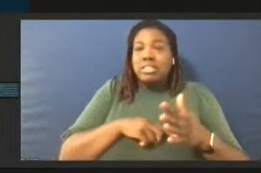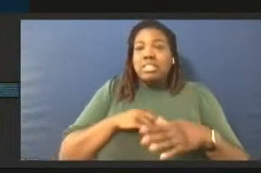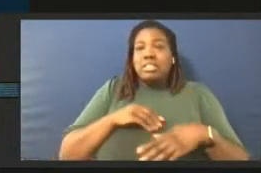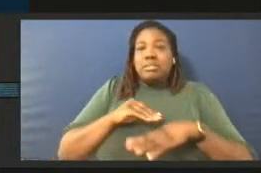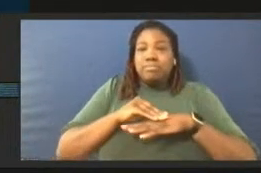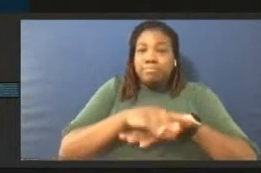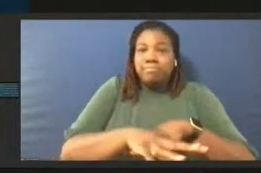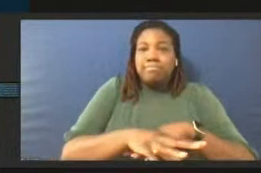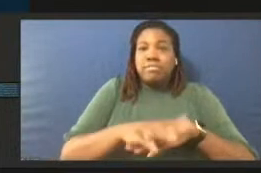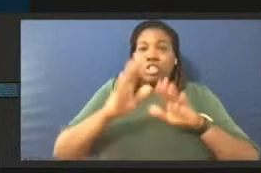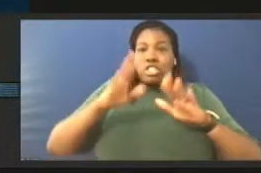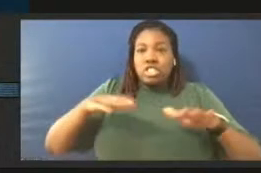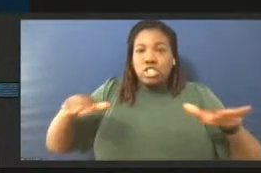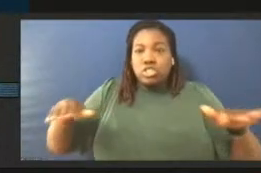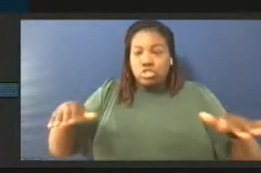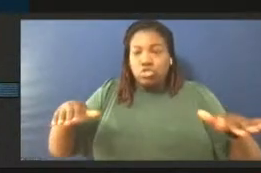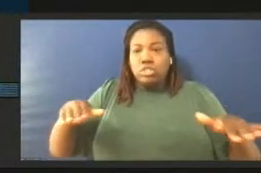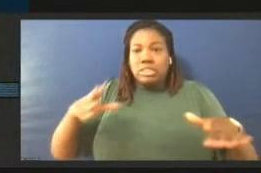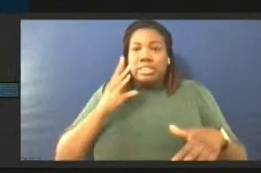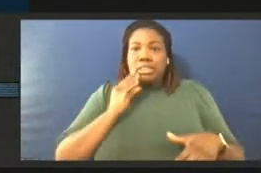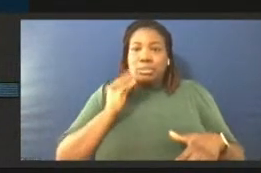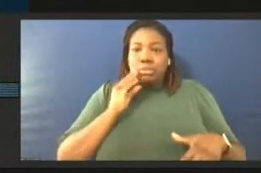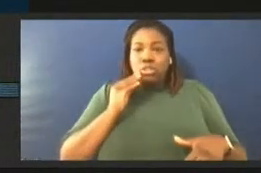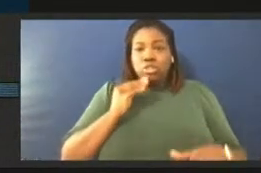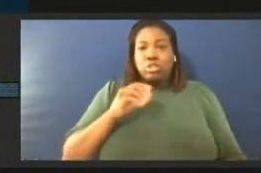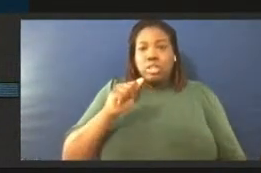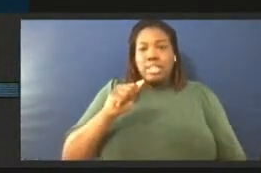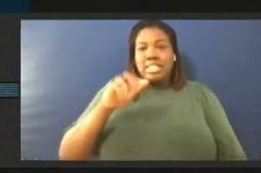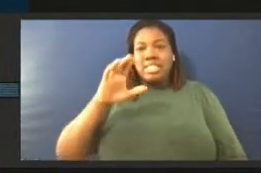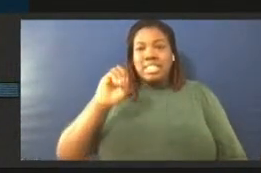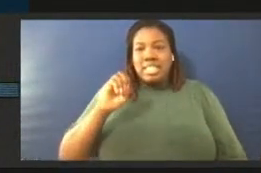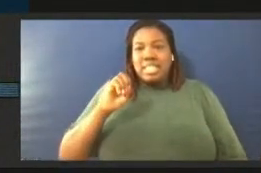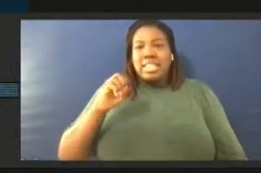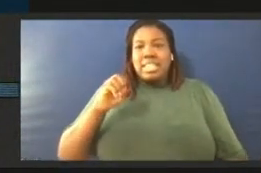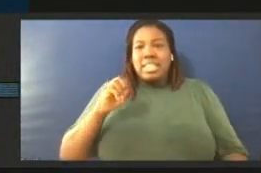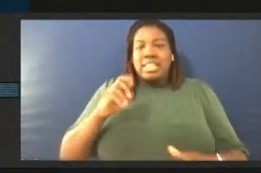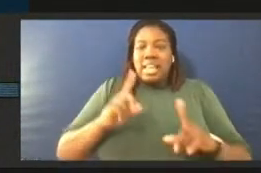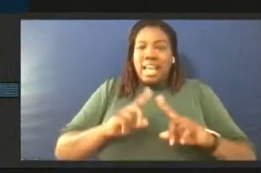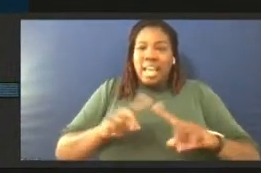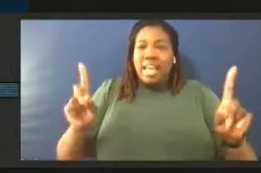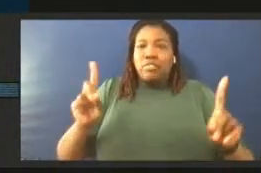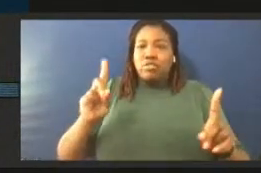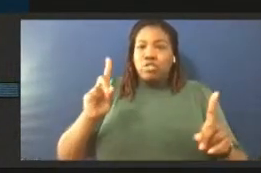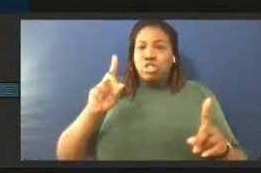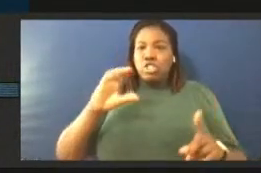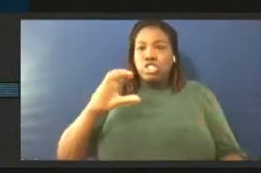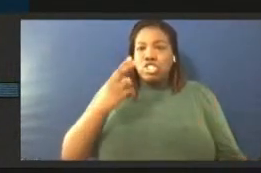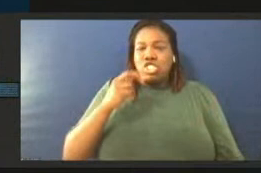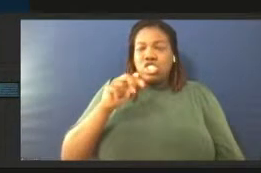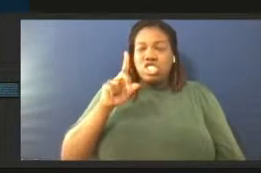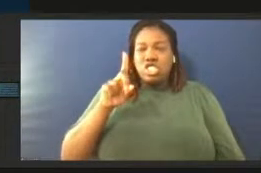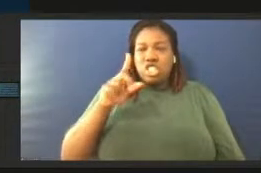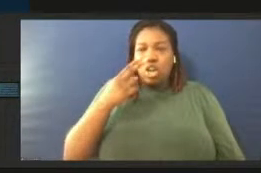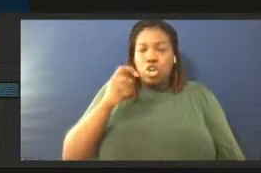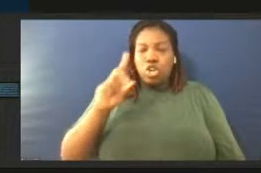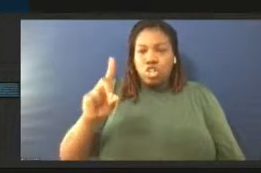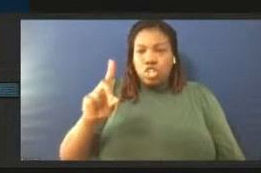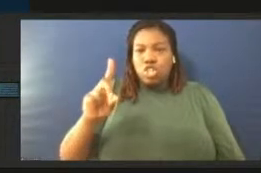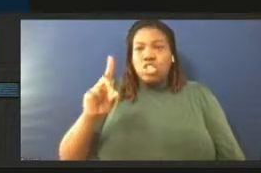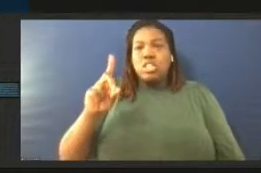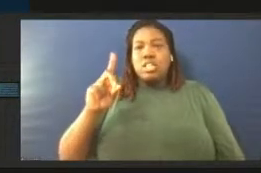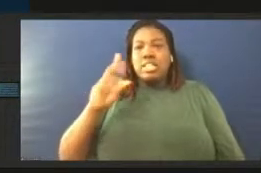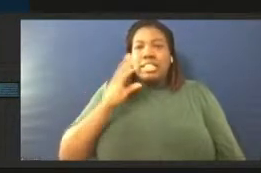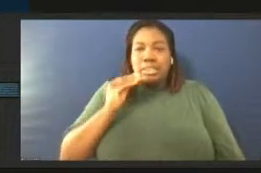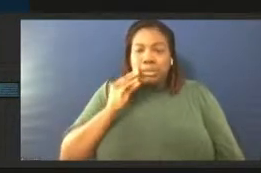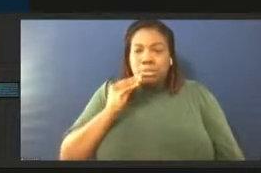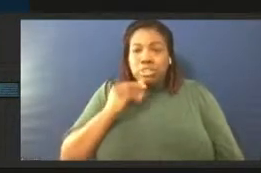childhood experiences, or ACE, in which we have historically known to be high in children of